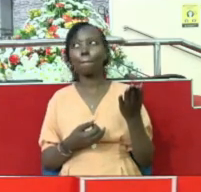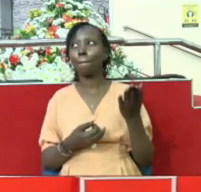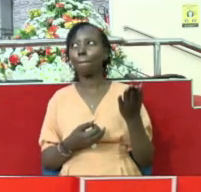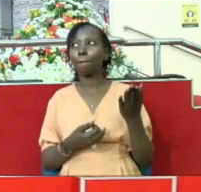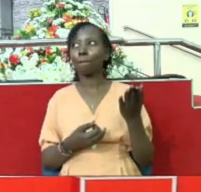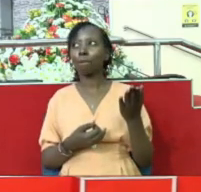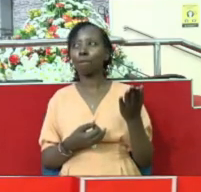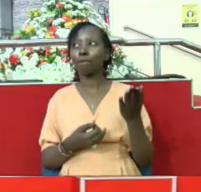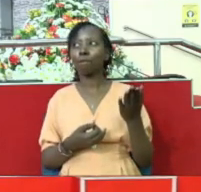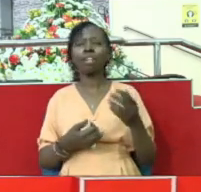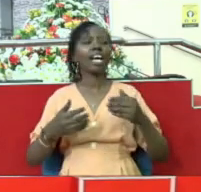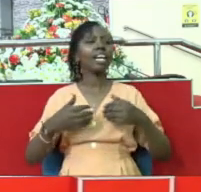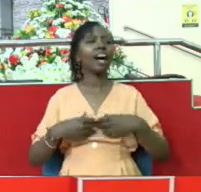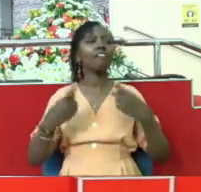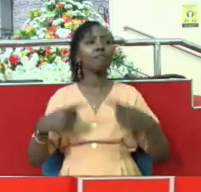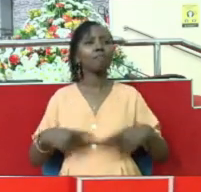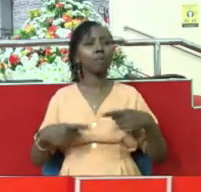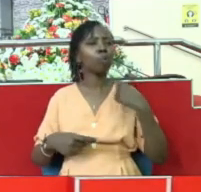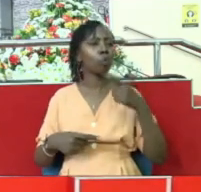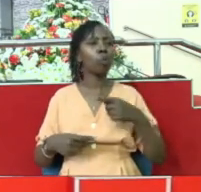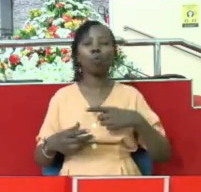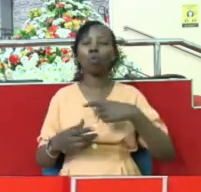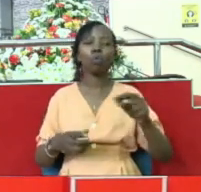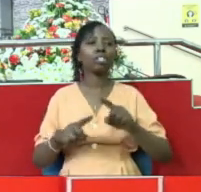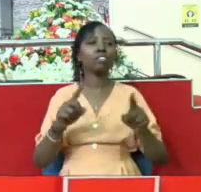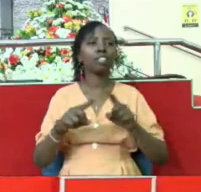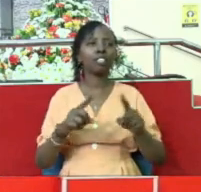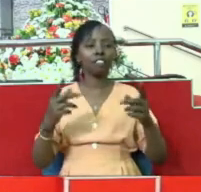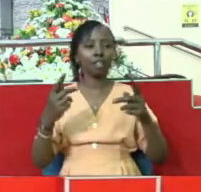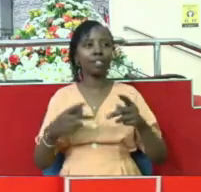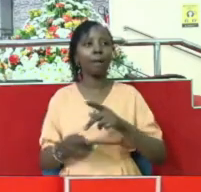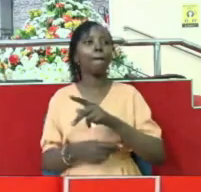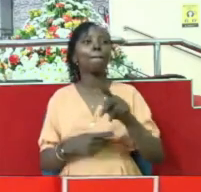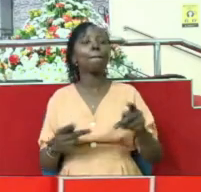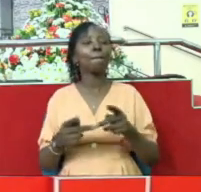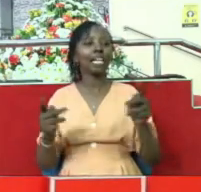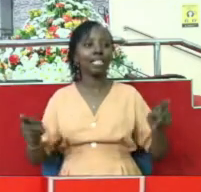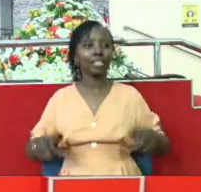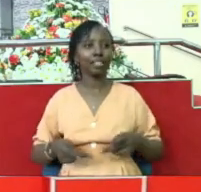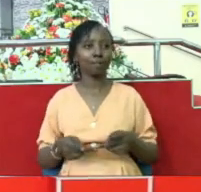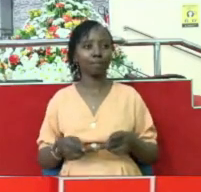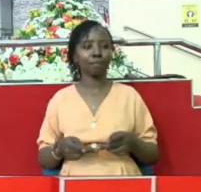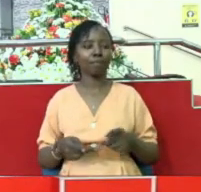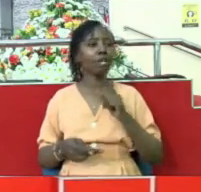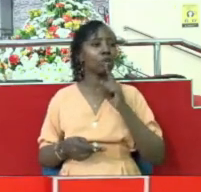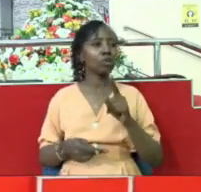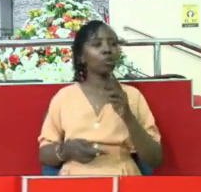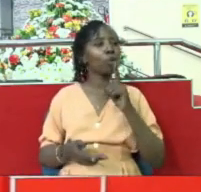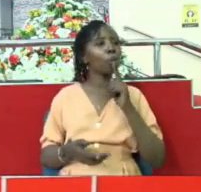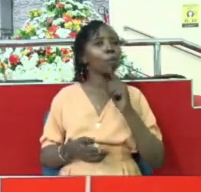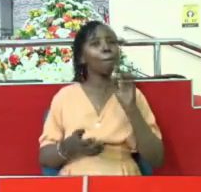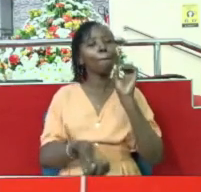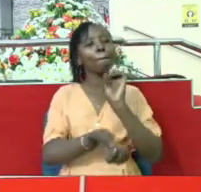are moving places. Na wanaenda mbali. So Paul is telling them that these people, ya kwamba watu hawa, they begged